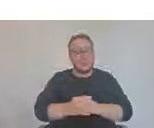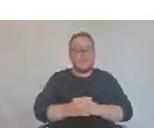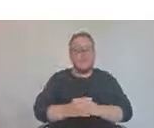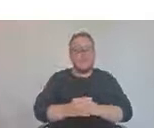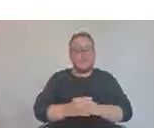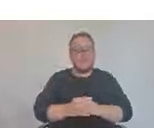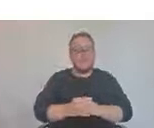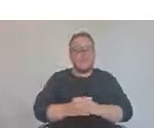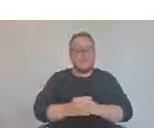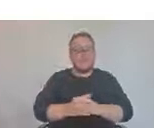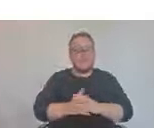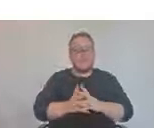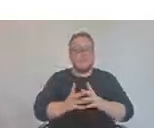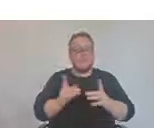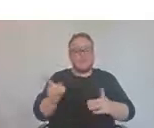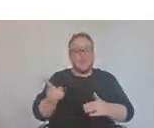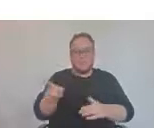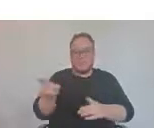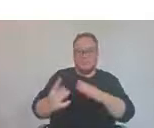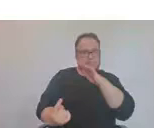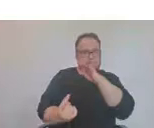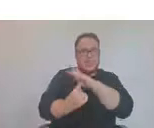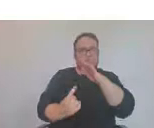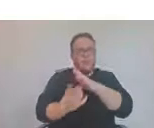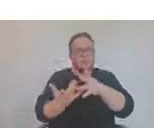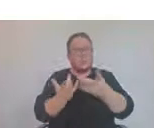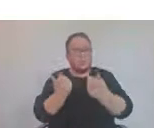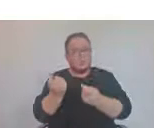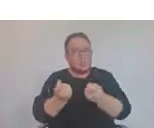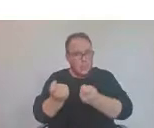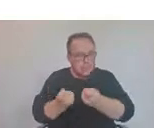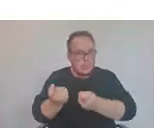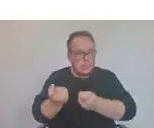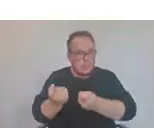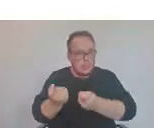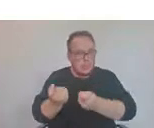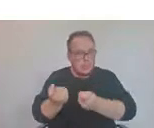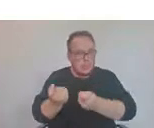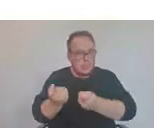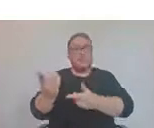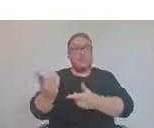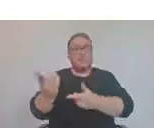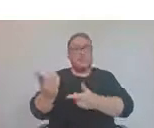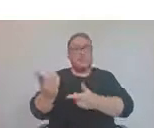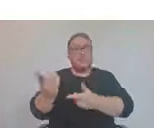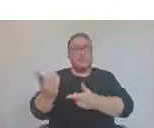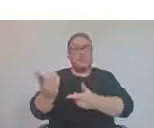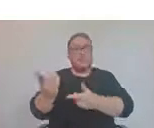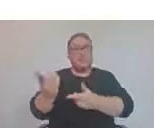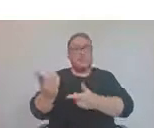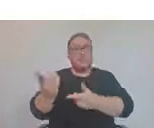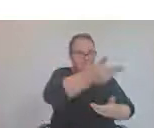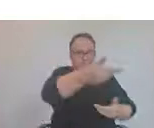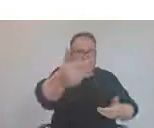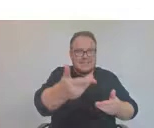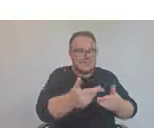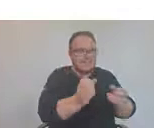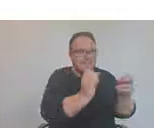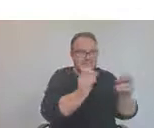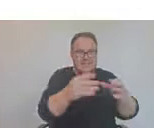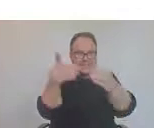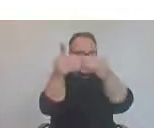functions. So very, very key coordination role, as well as giving me and other system leaders the information that they needed to plan the